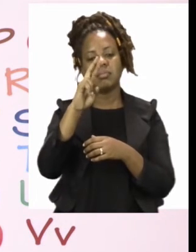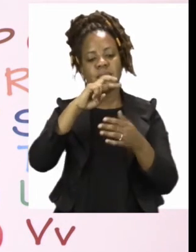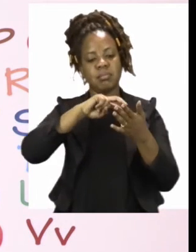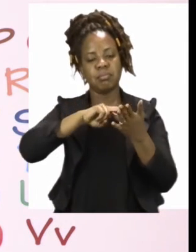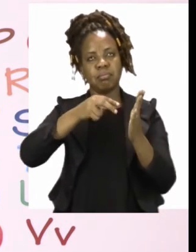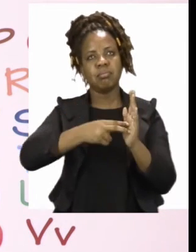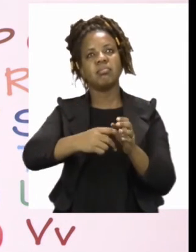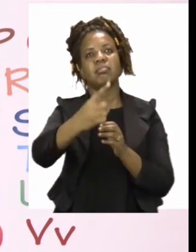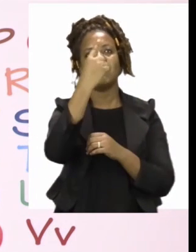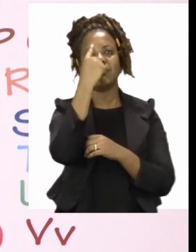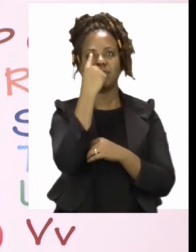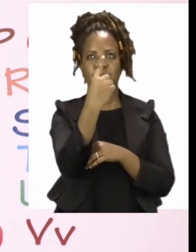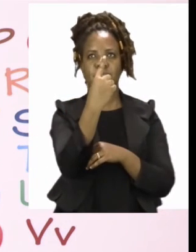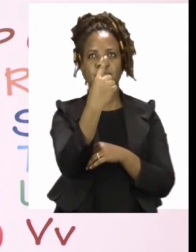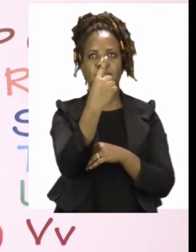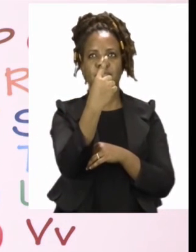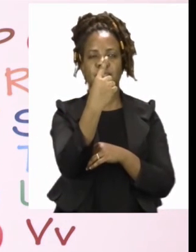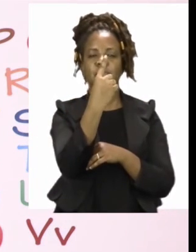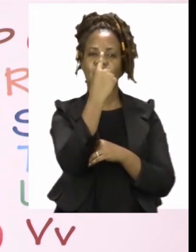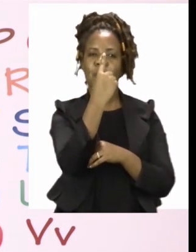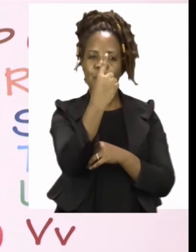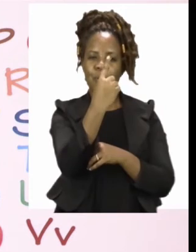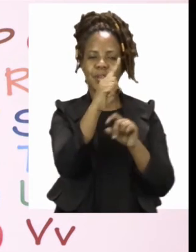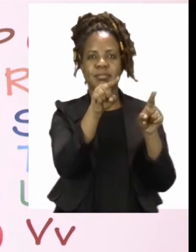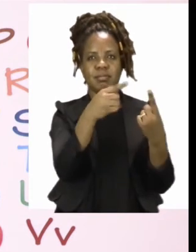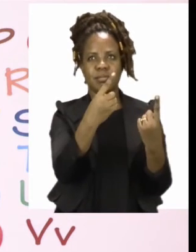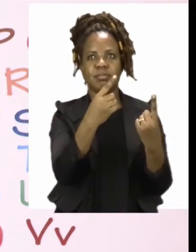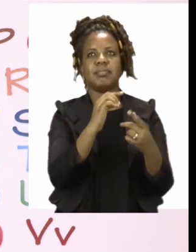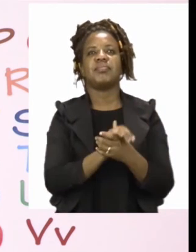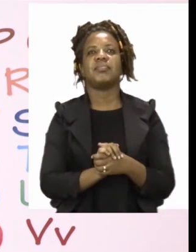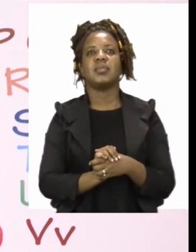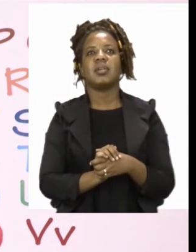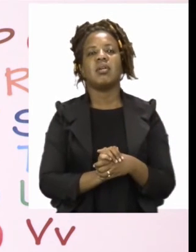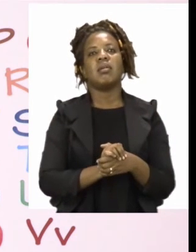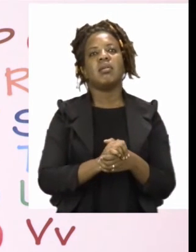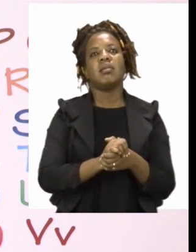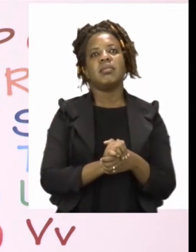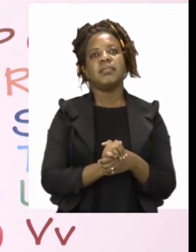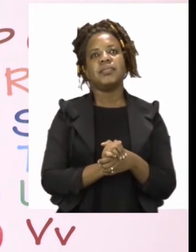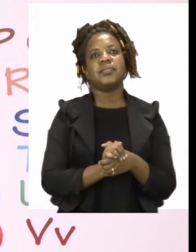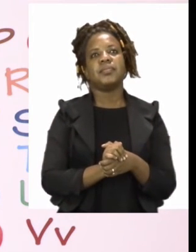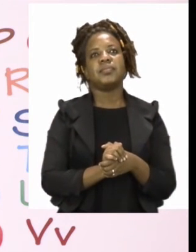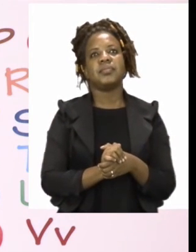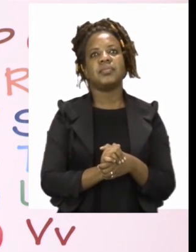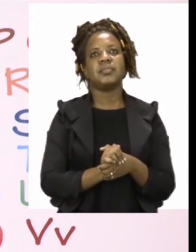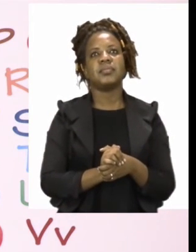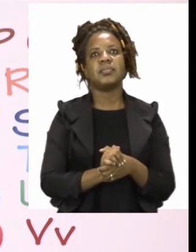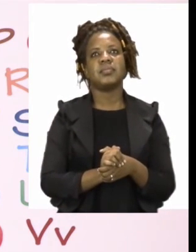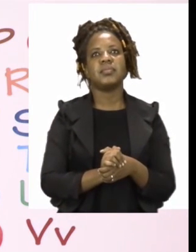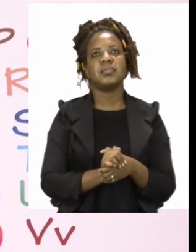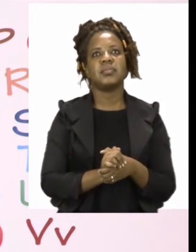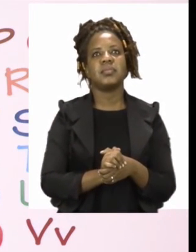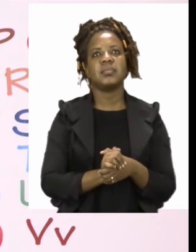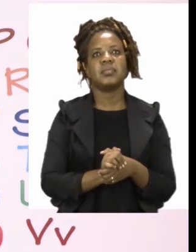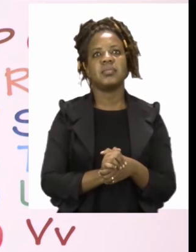is alone or something is only one one. We say it is singular. Then